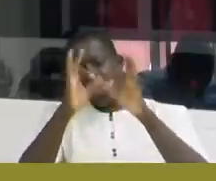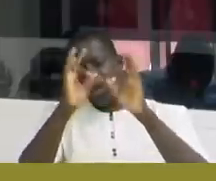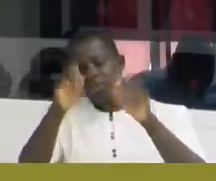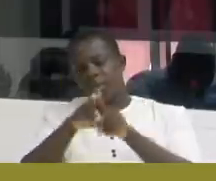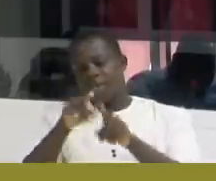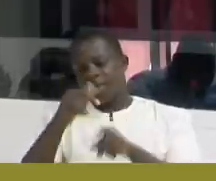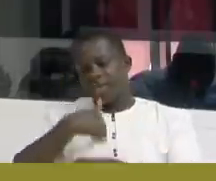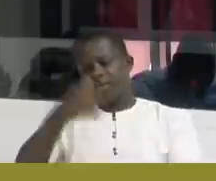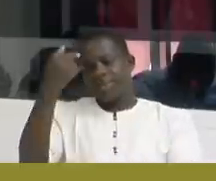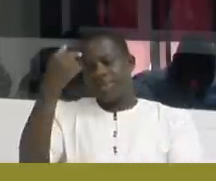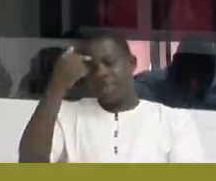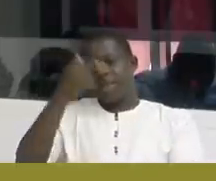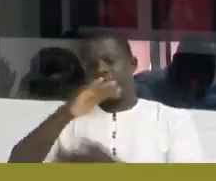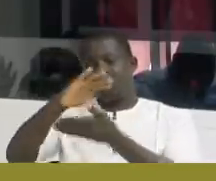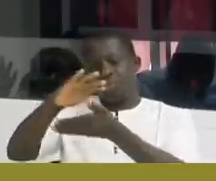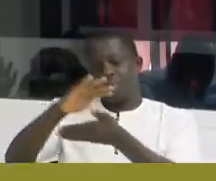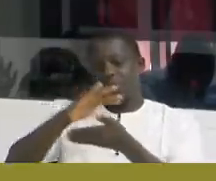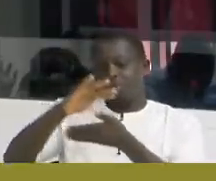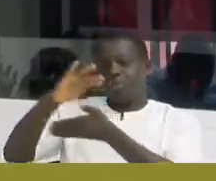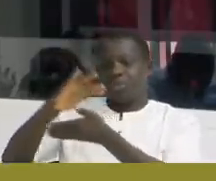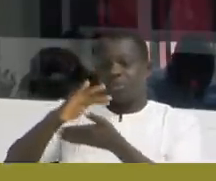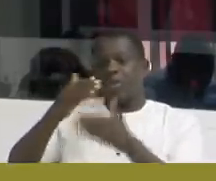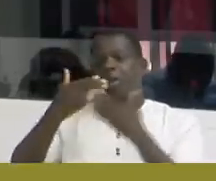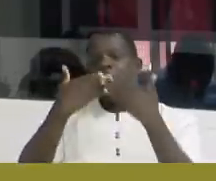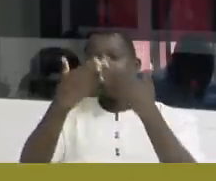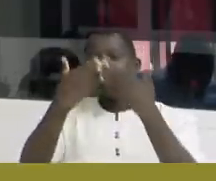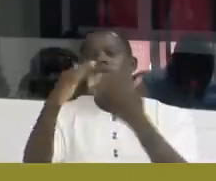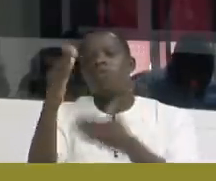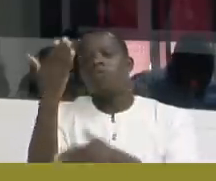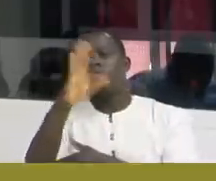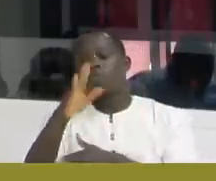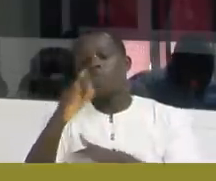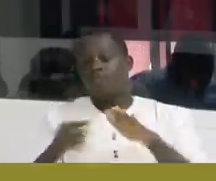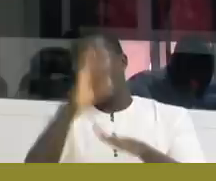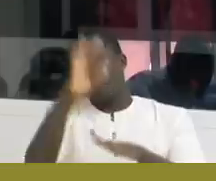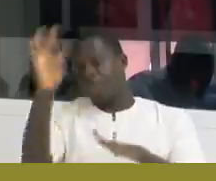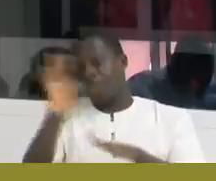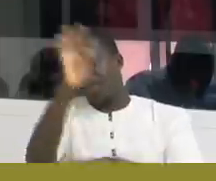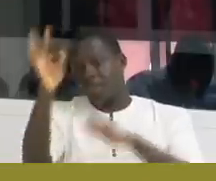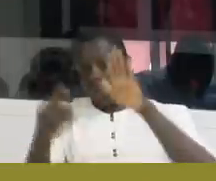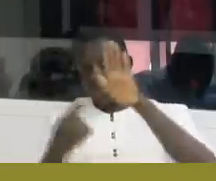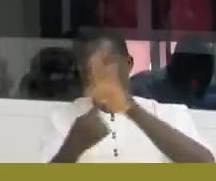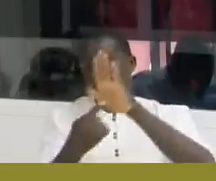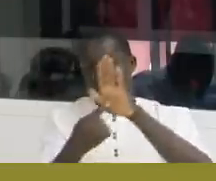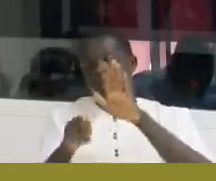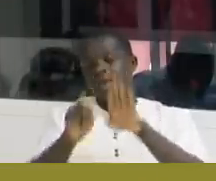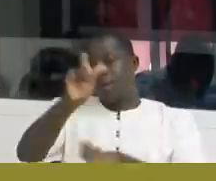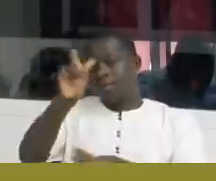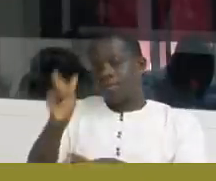getting information perhaps from a credible source, or